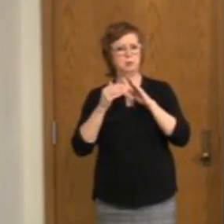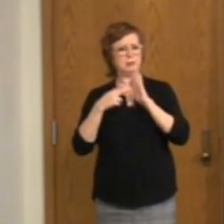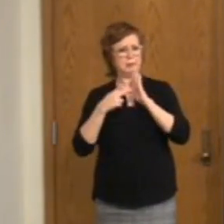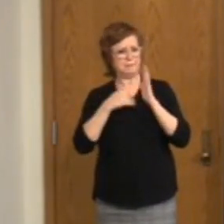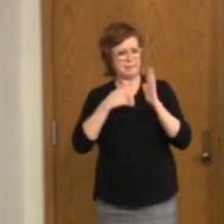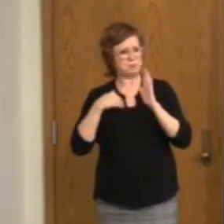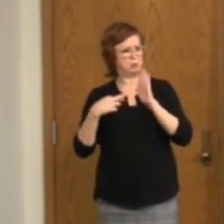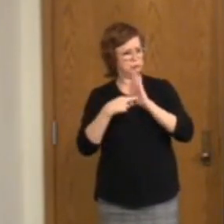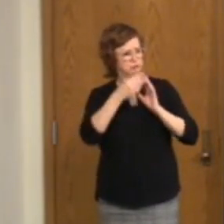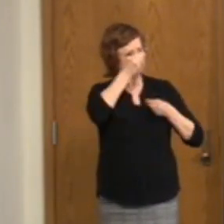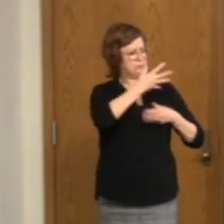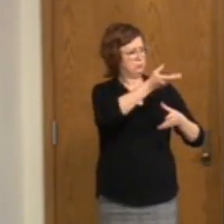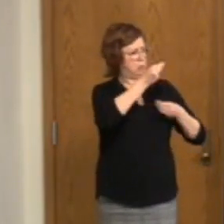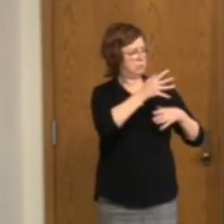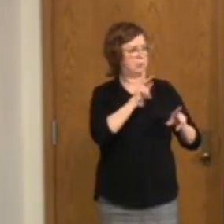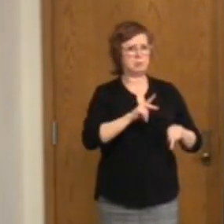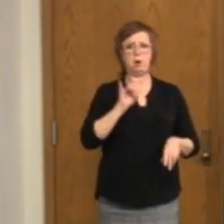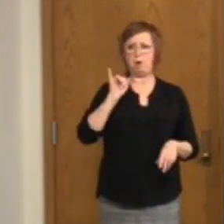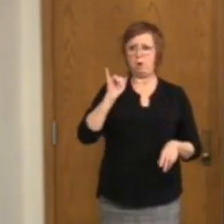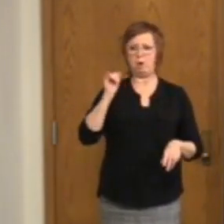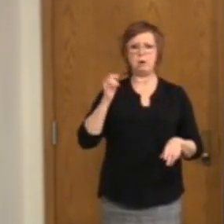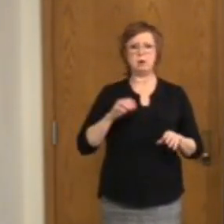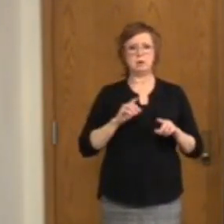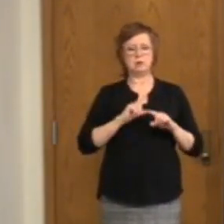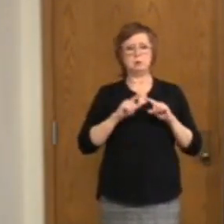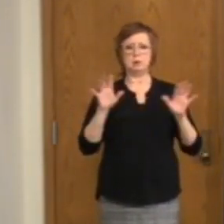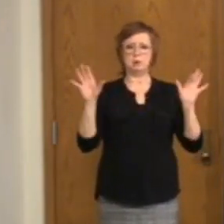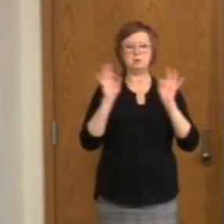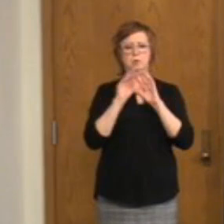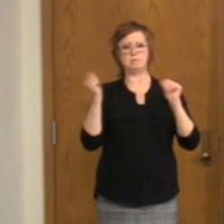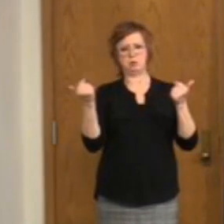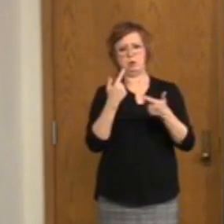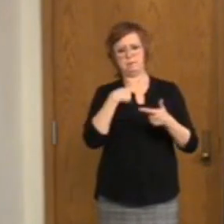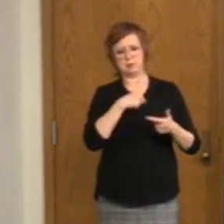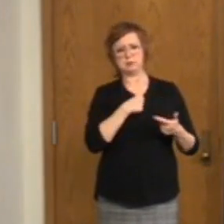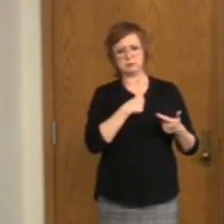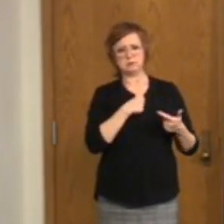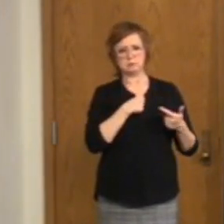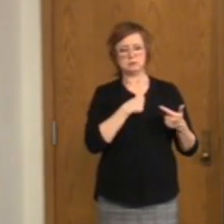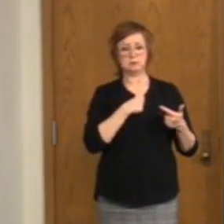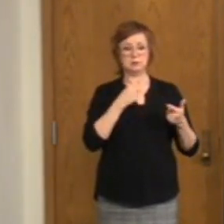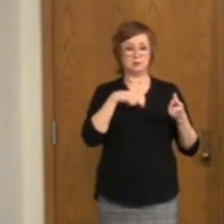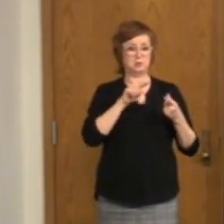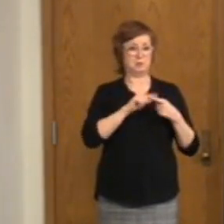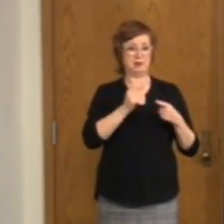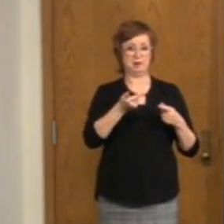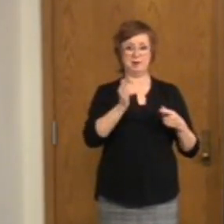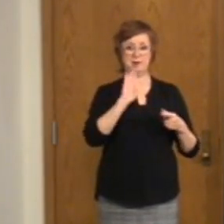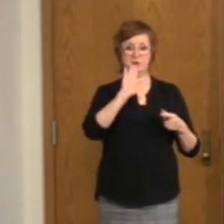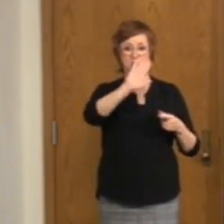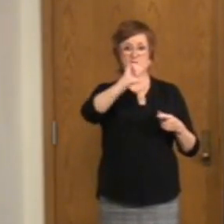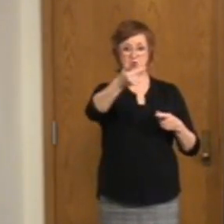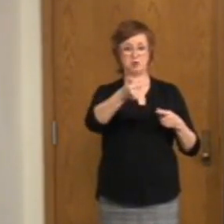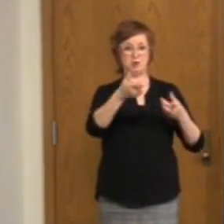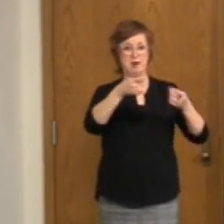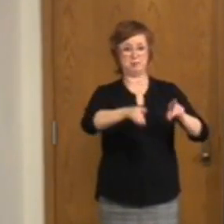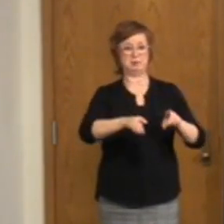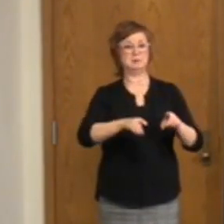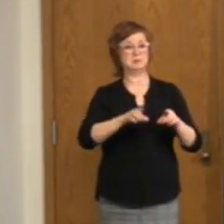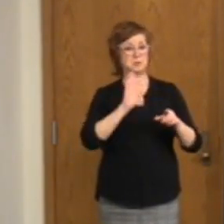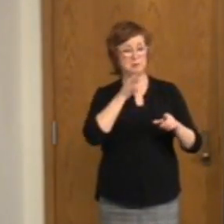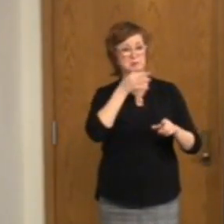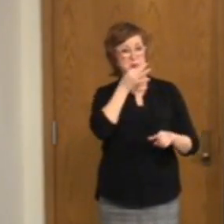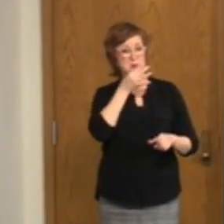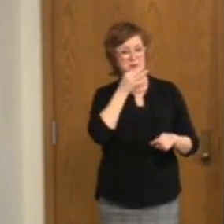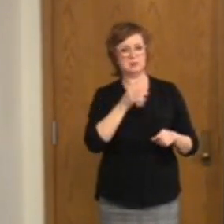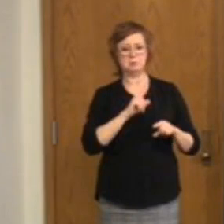think it's up to all of us to get ready to get the vaccine when a term comes. It's going to come quickly. To talk to our friends and